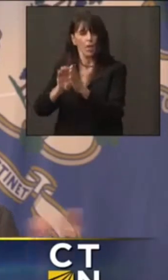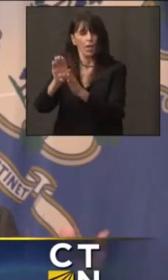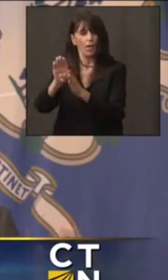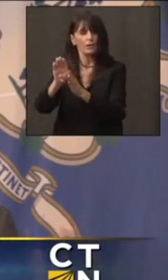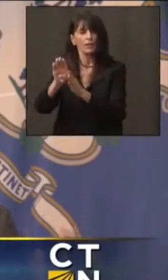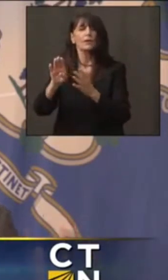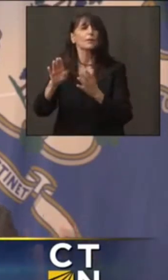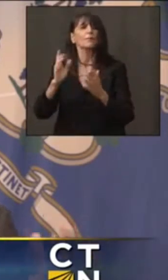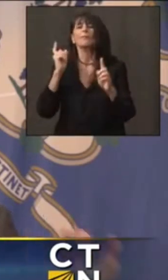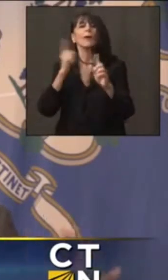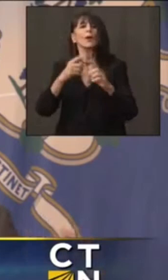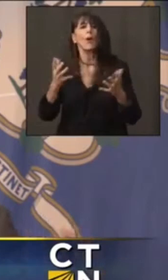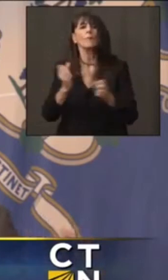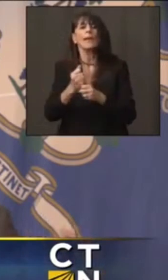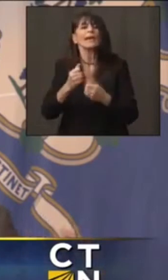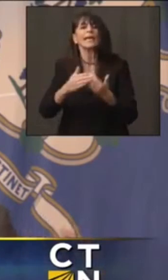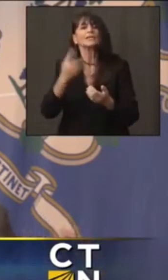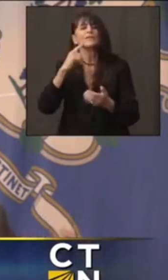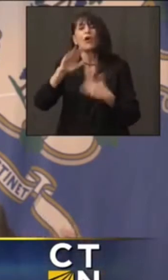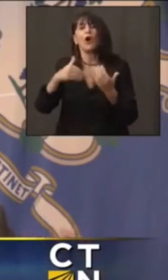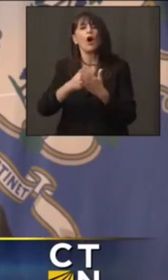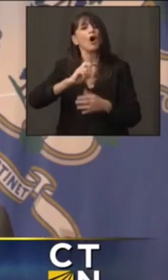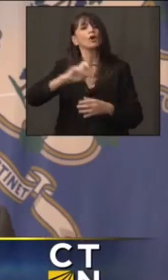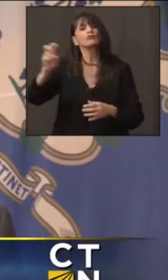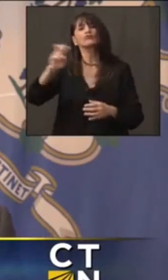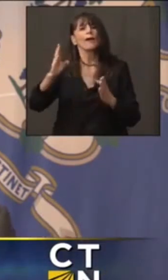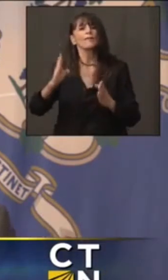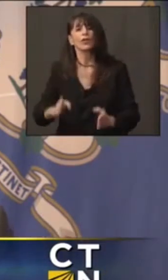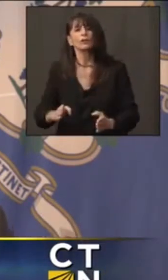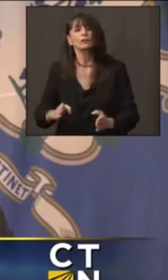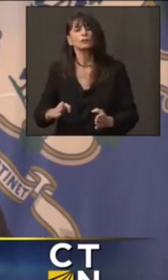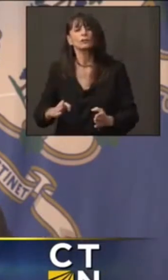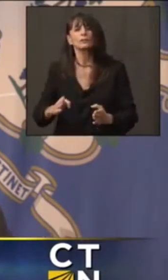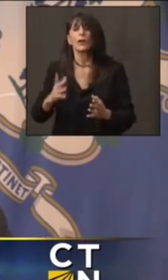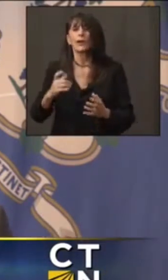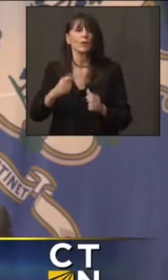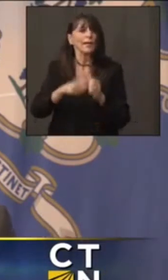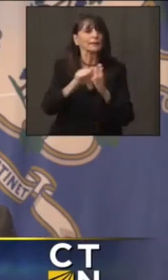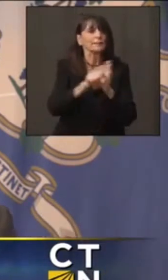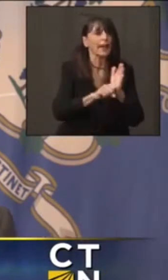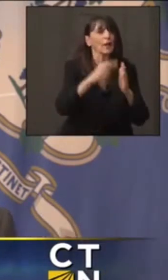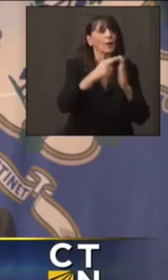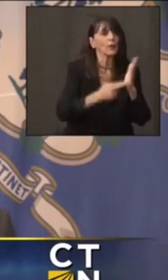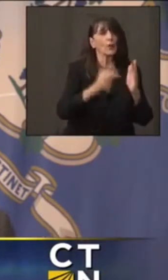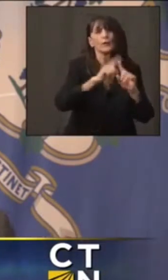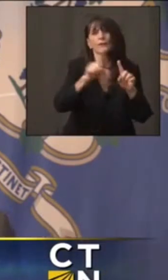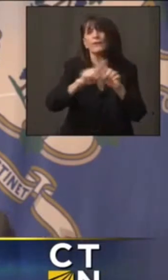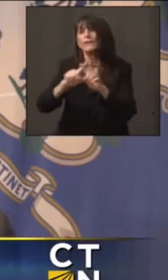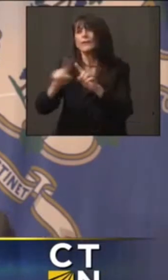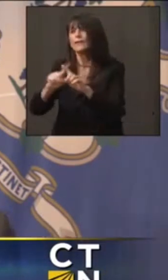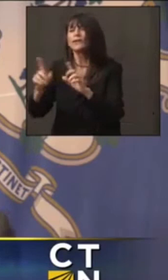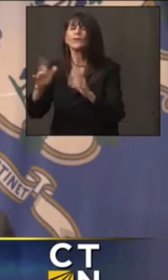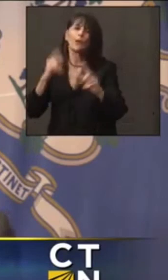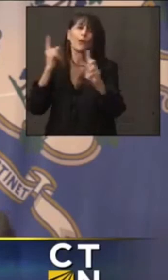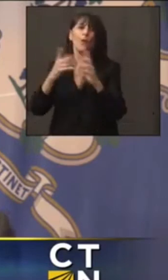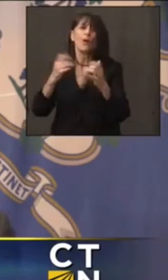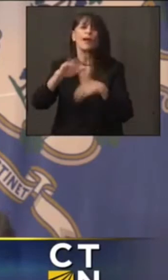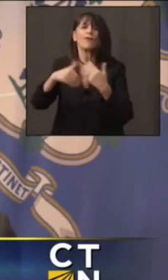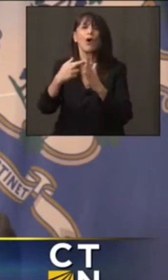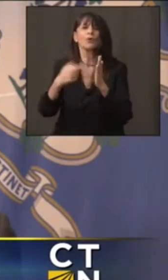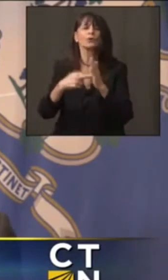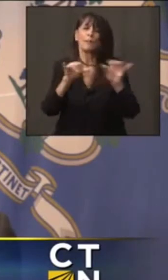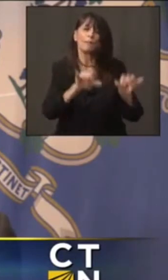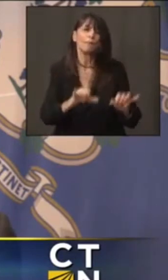simplify this, make it easier for travelers so they know what the, quote, rules of the road are. So we ought to have some clarity on that within a few days, a